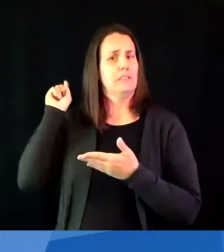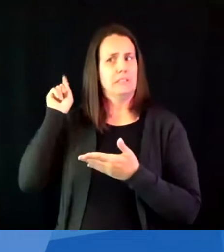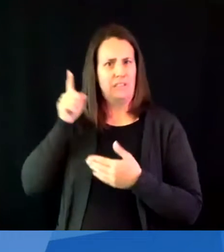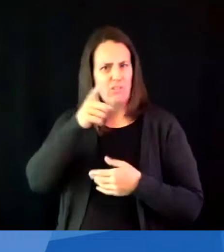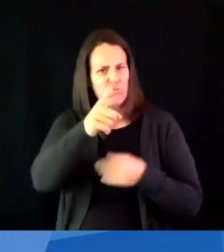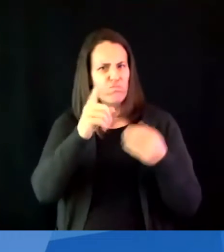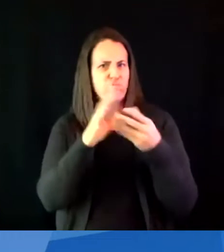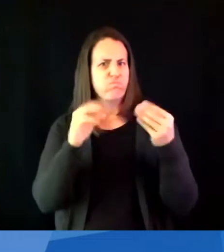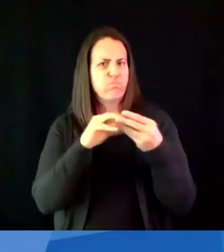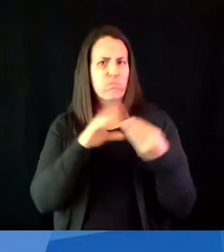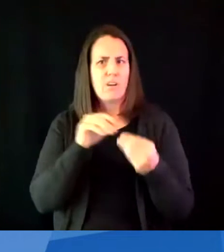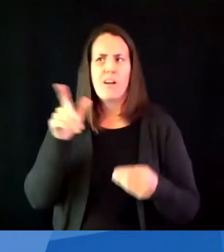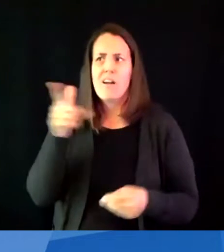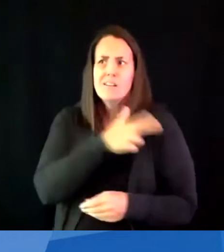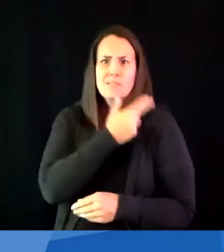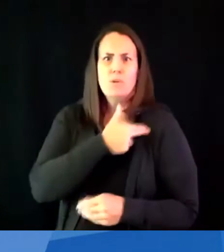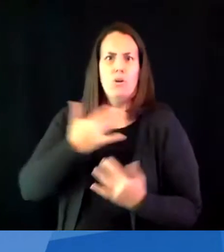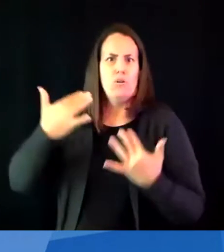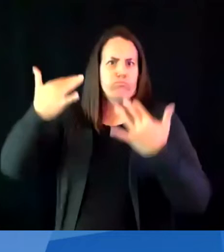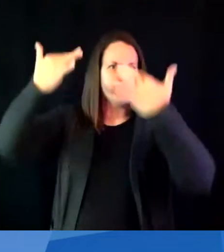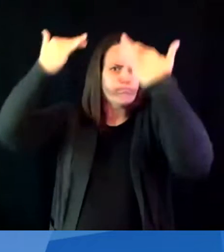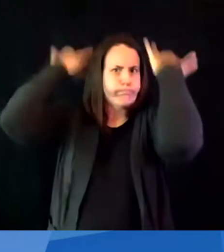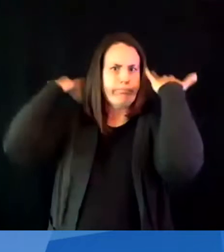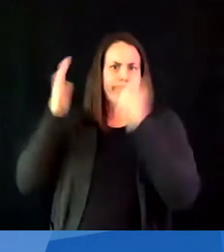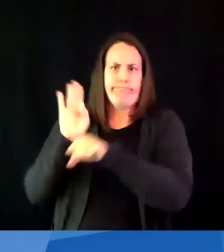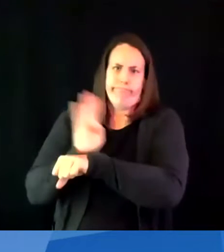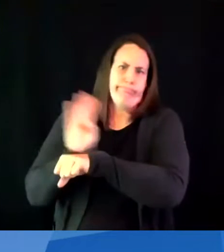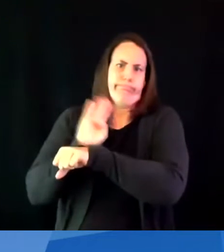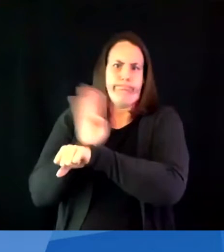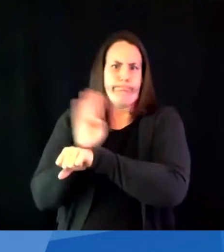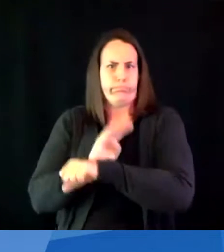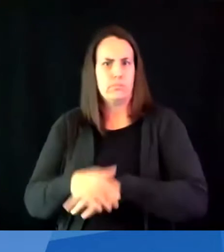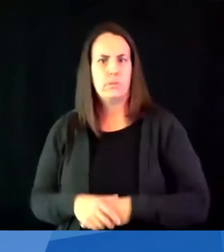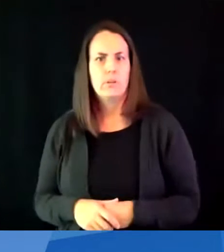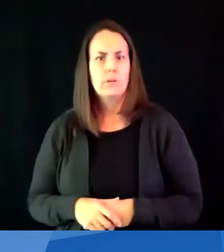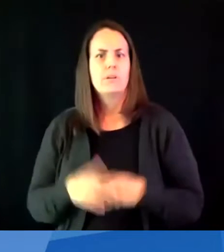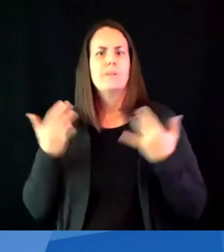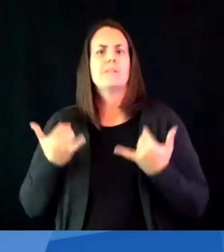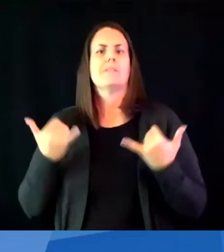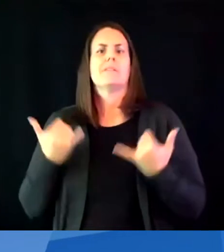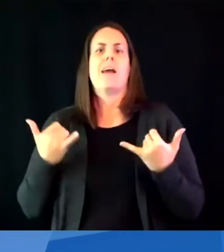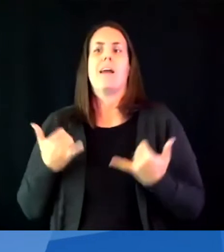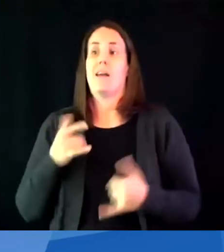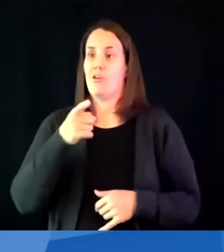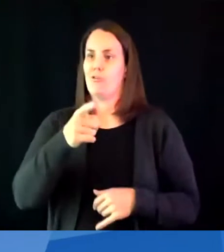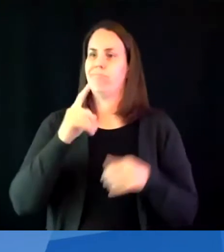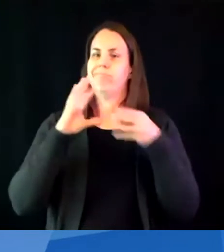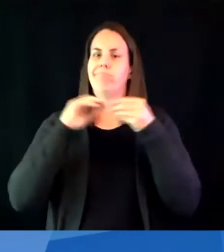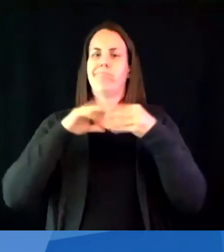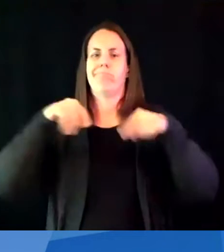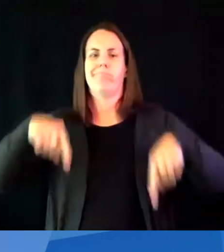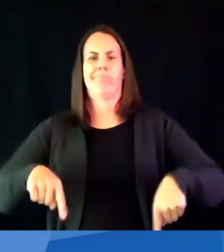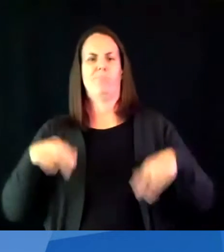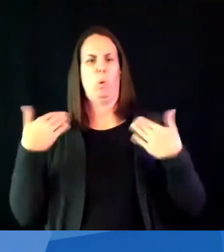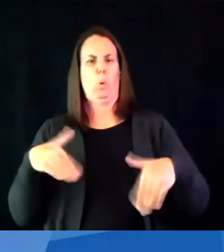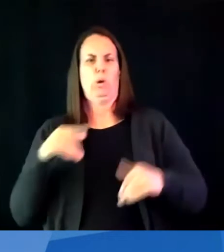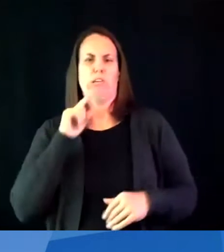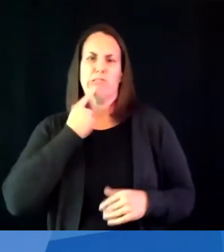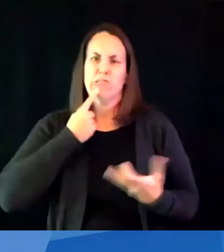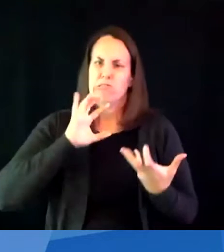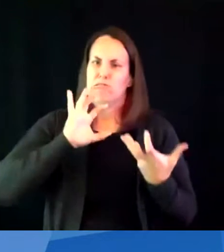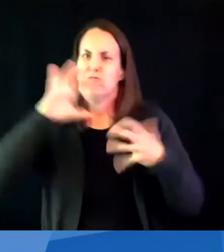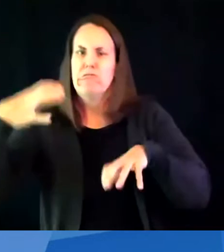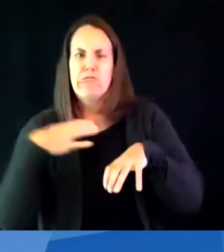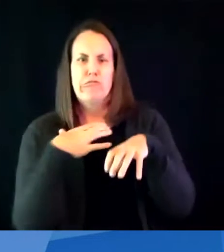shortages. Today, you're saying it is a crisis. Hospitals have had over a week to prepare for you opening. How can there not